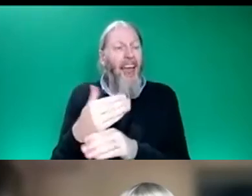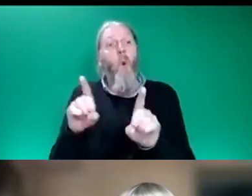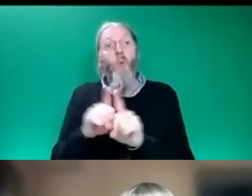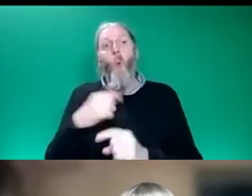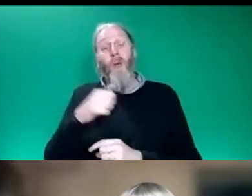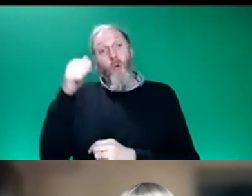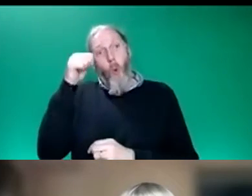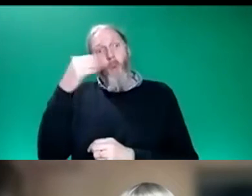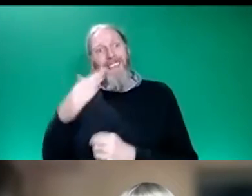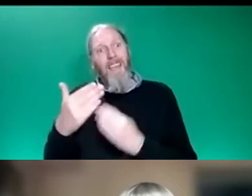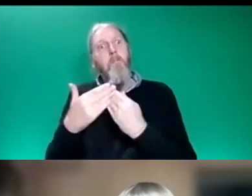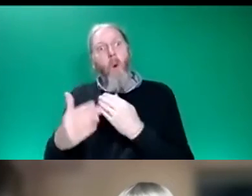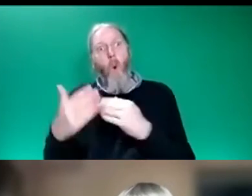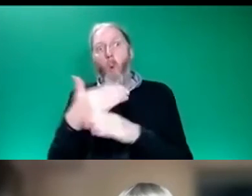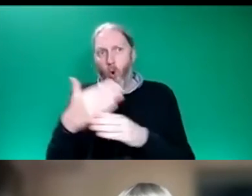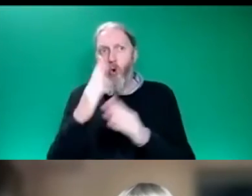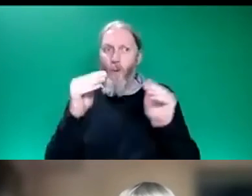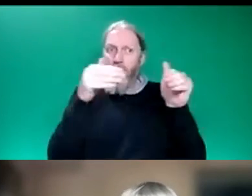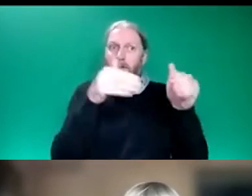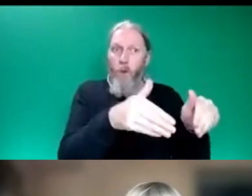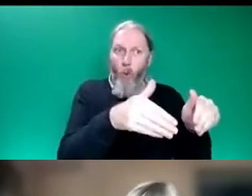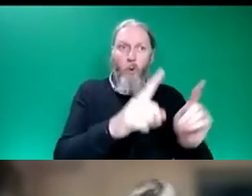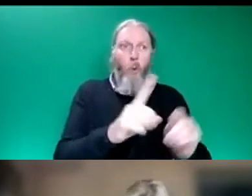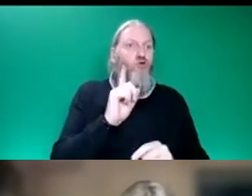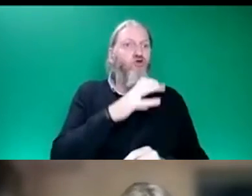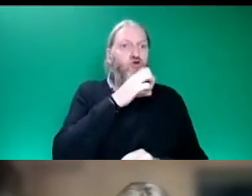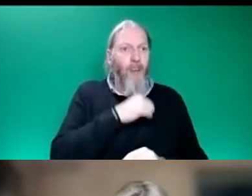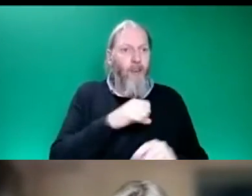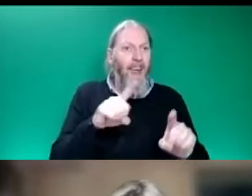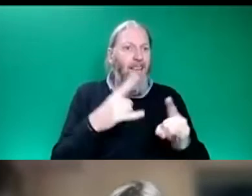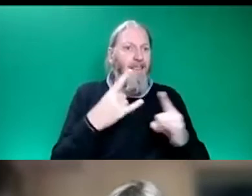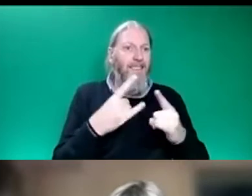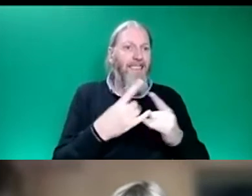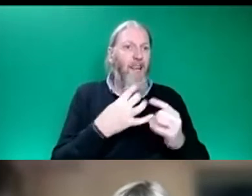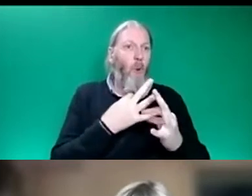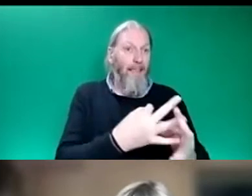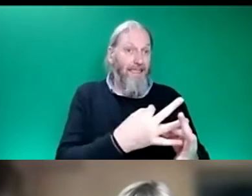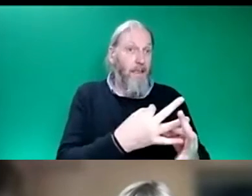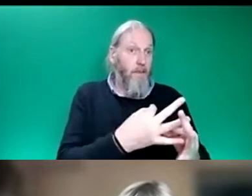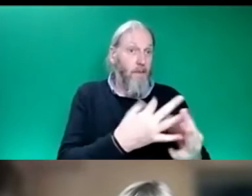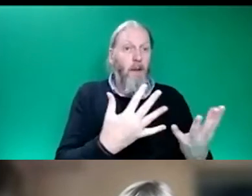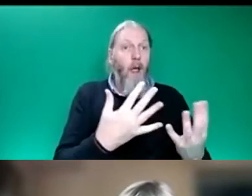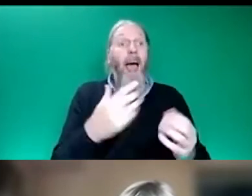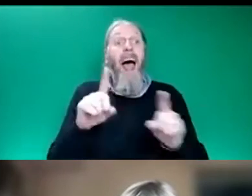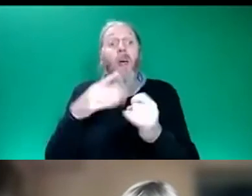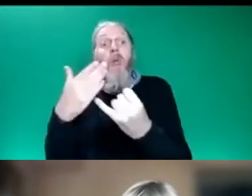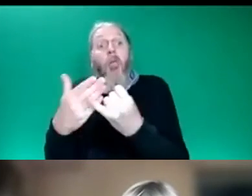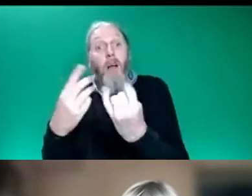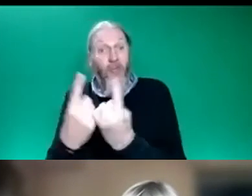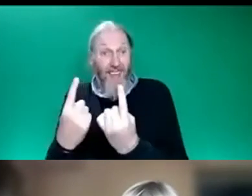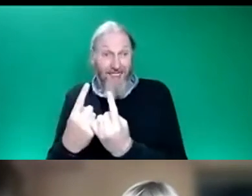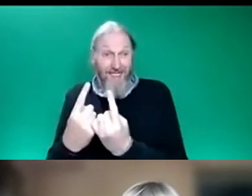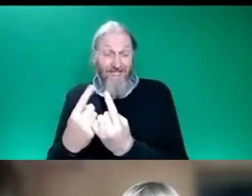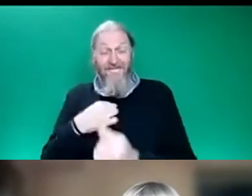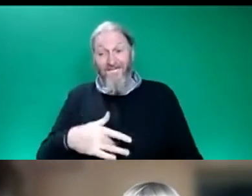and sexuality in the city. And that's something that actually this has been very much a springboard for. I would say, lastly, one of the real benefits of the work that we